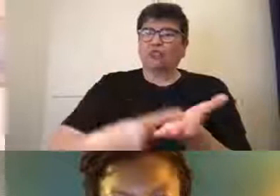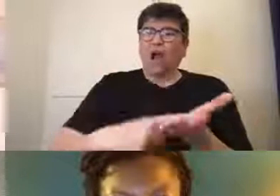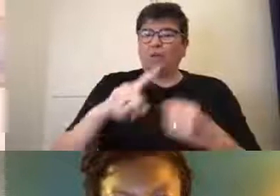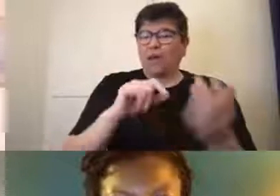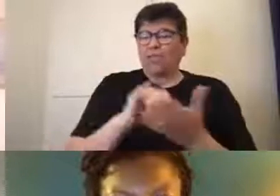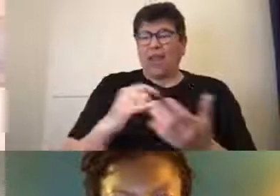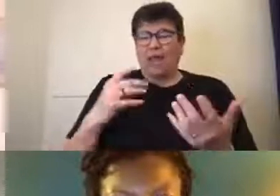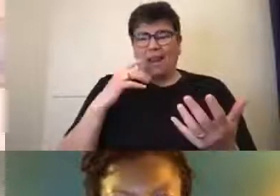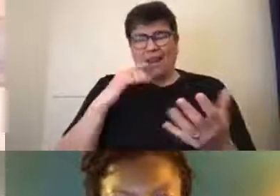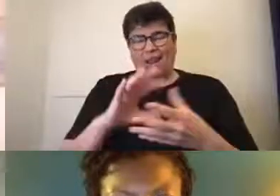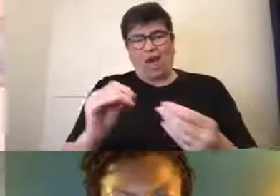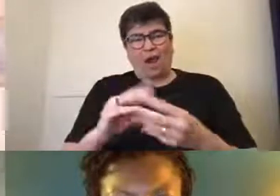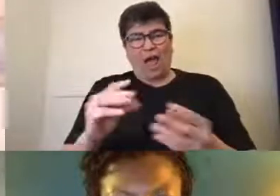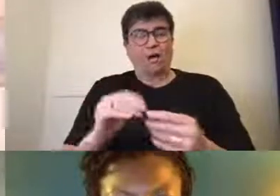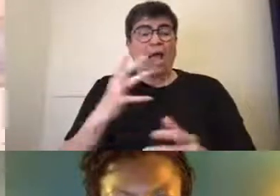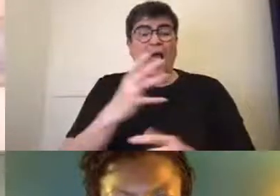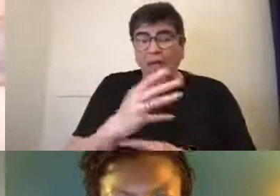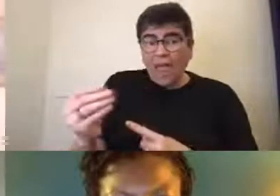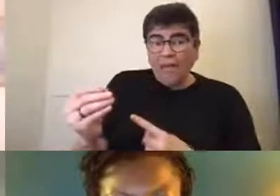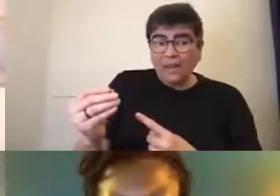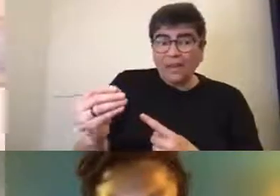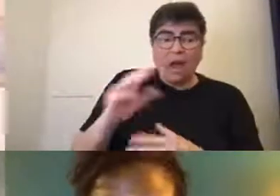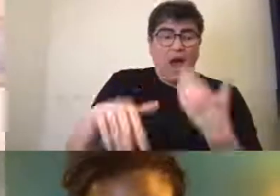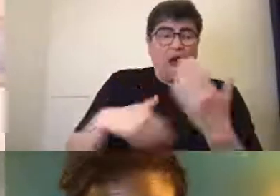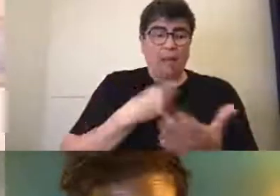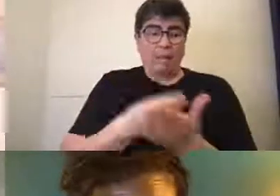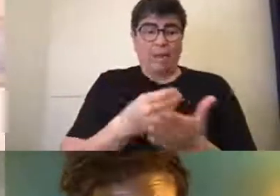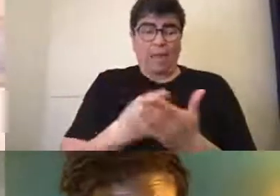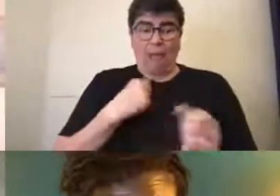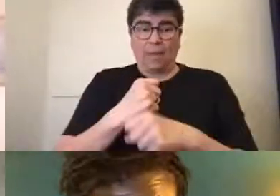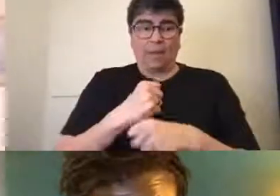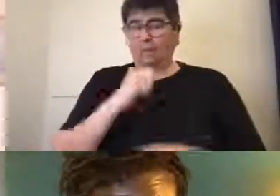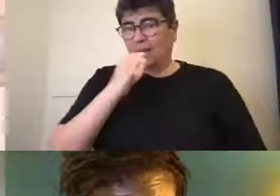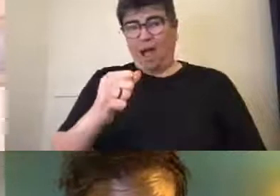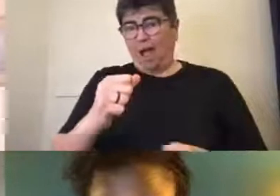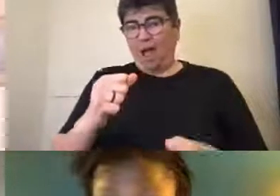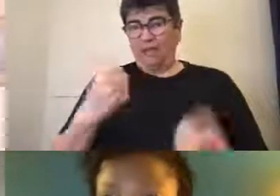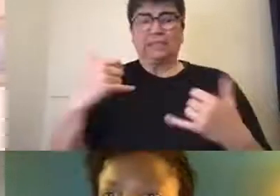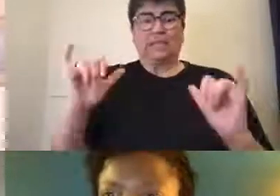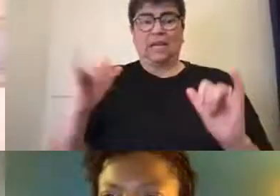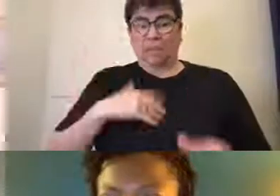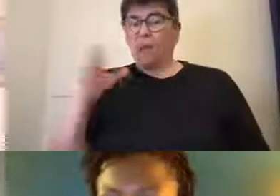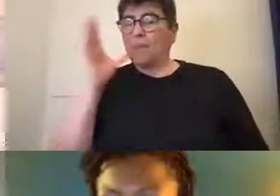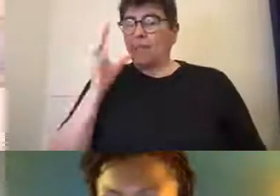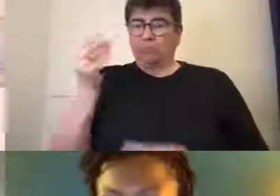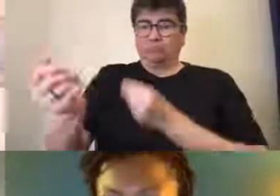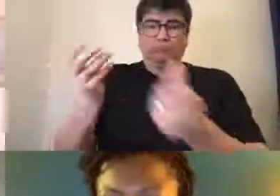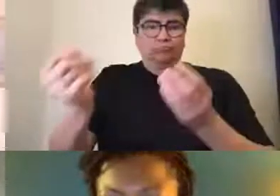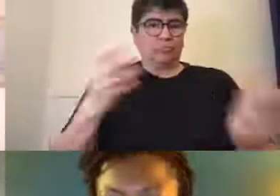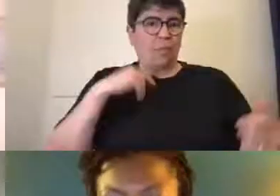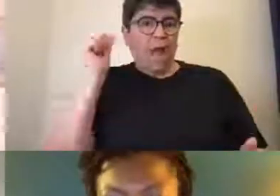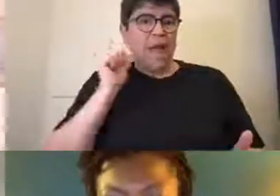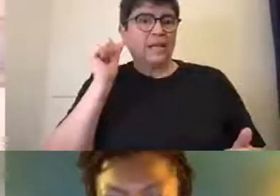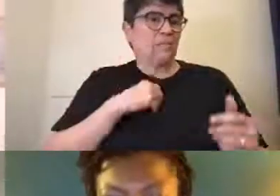loud. And all my money that I make is not, you know, like it's still my mama, my mom, my auntie, my